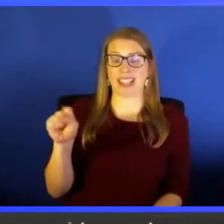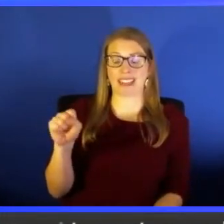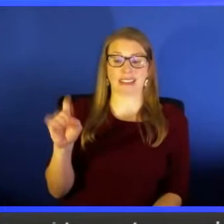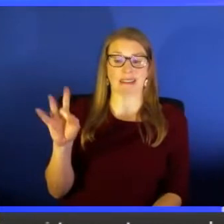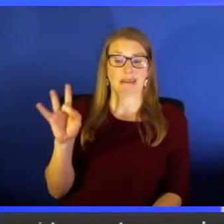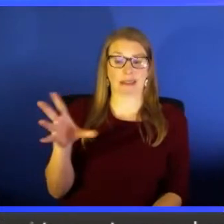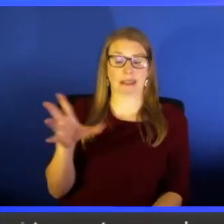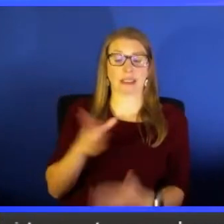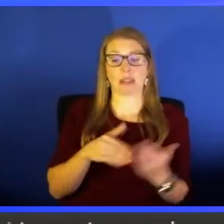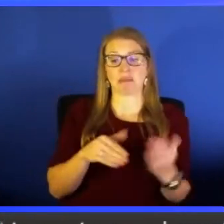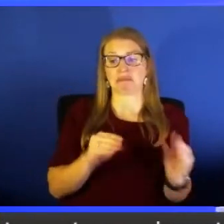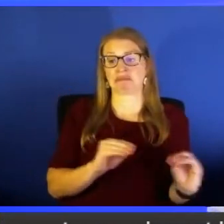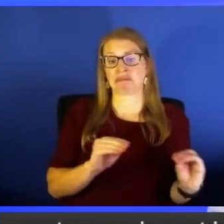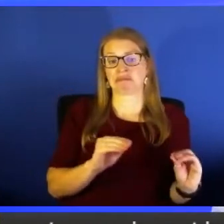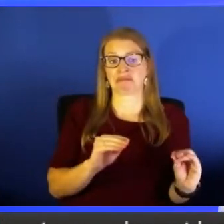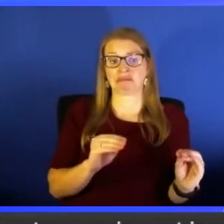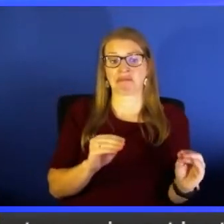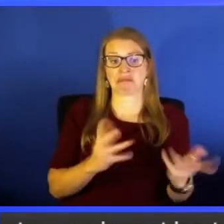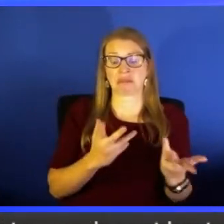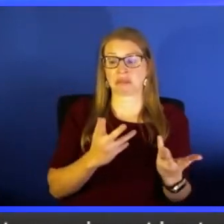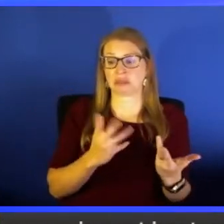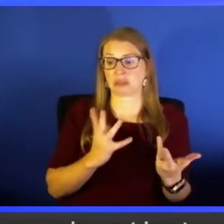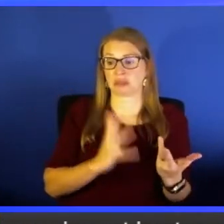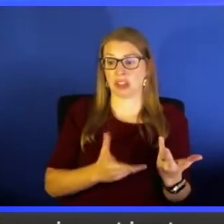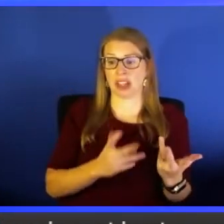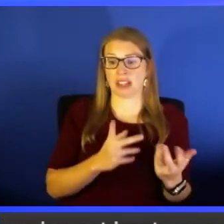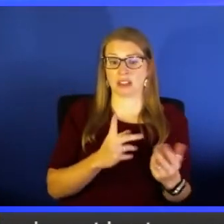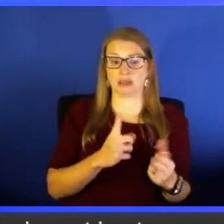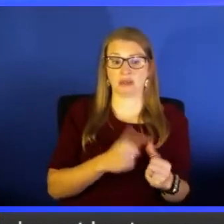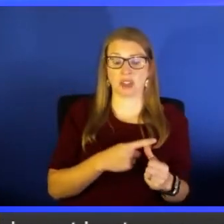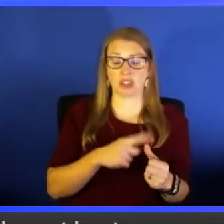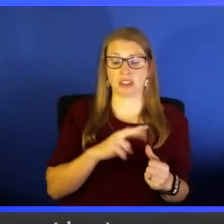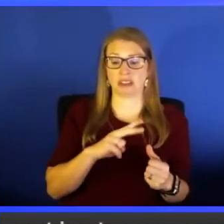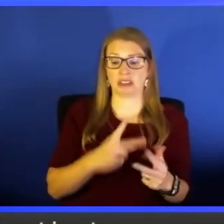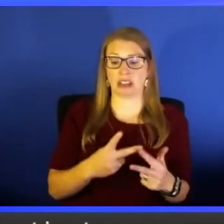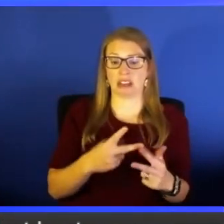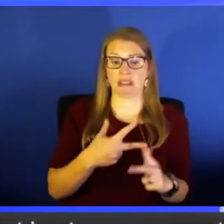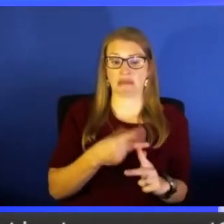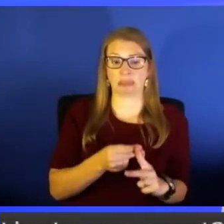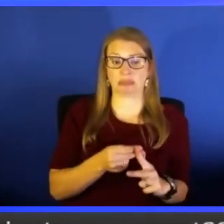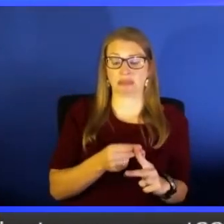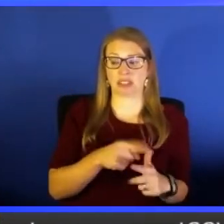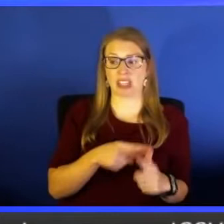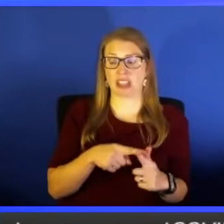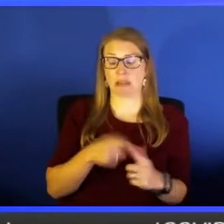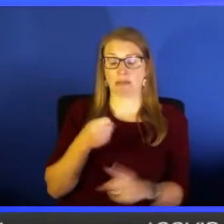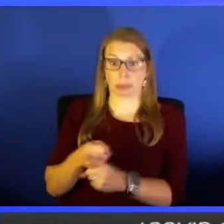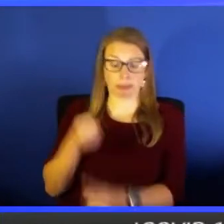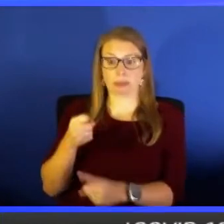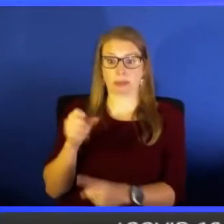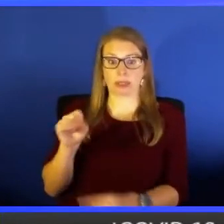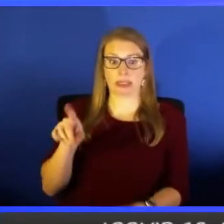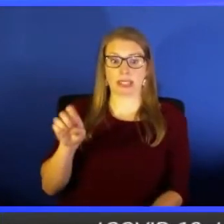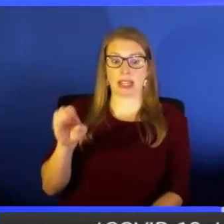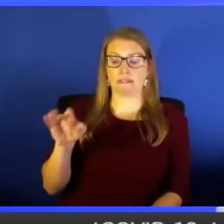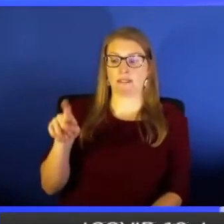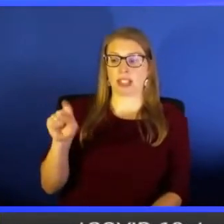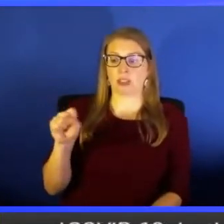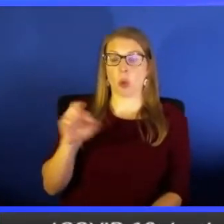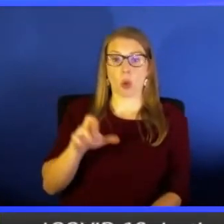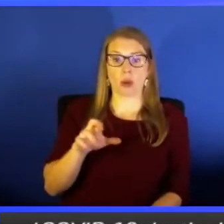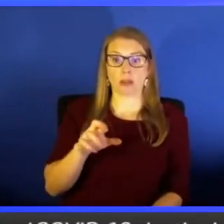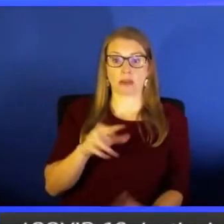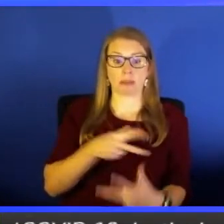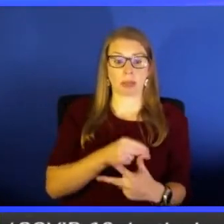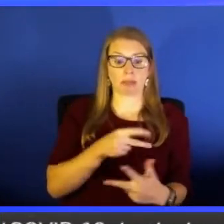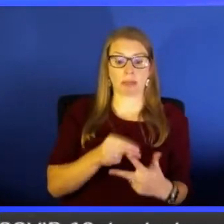Some people do fine with their first two, and then some people get side effects, or some people do really bad with their first two and have